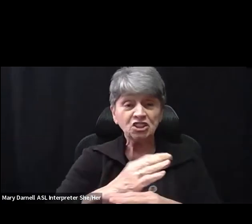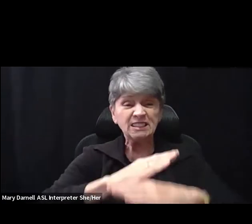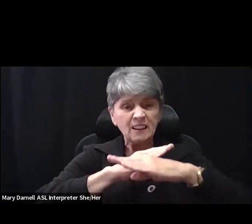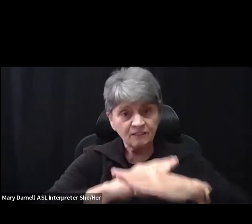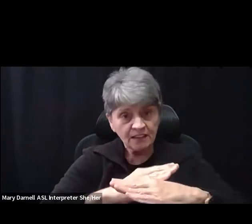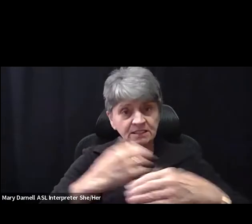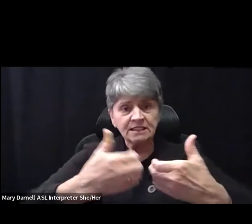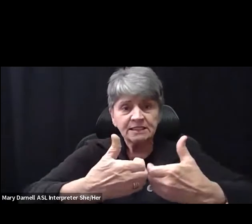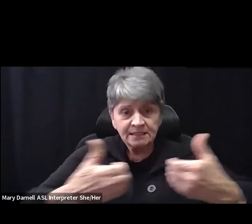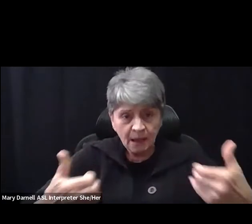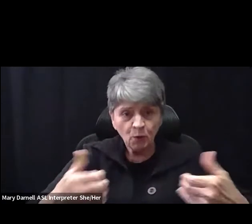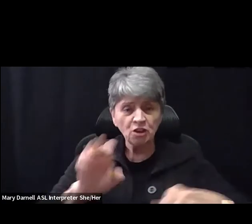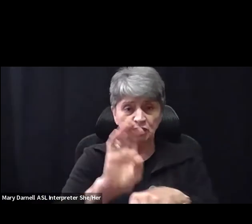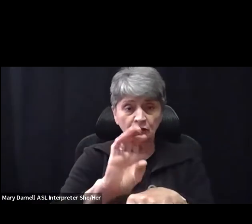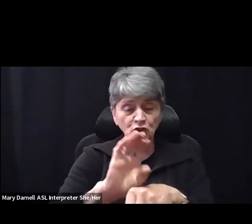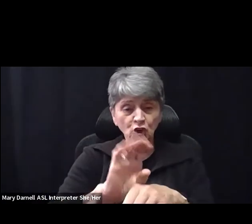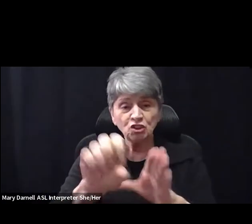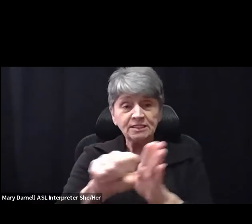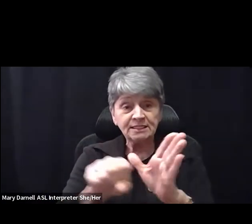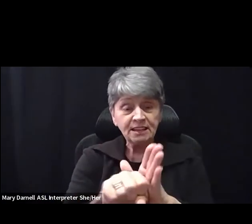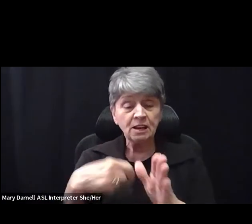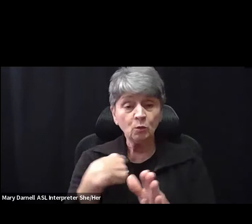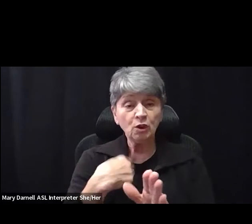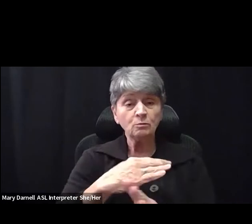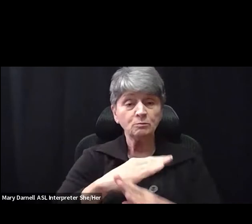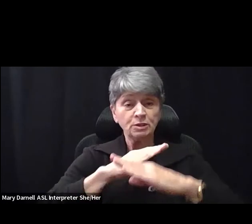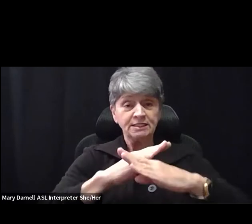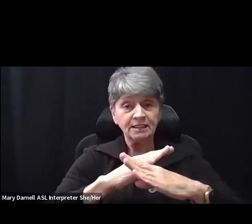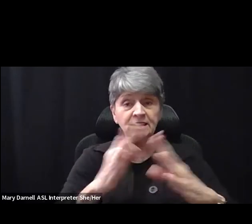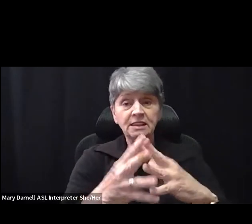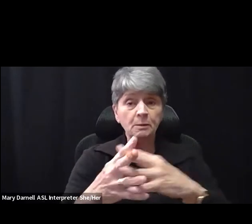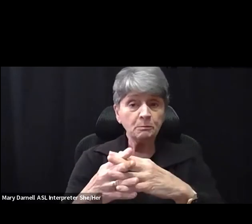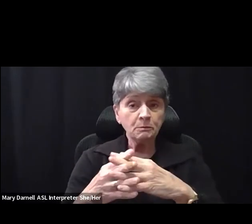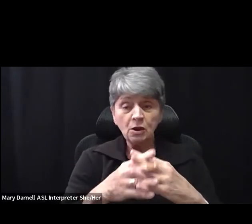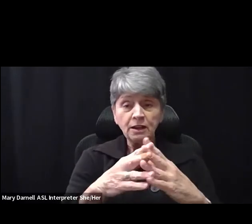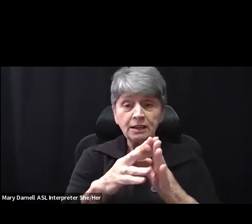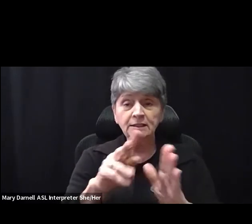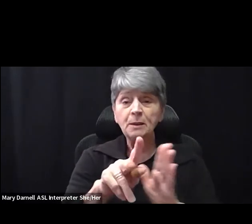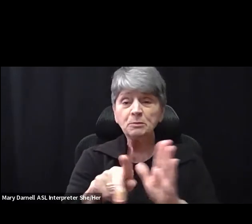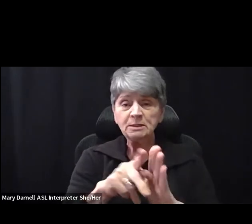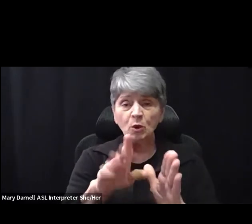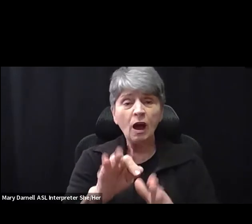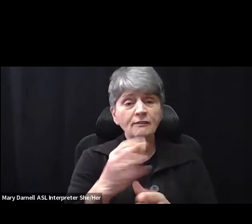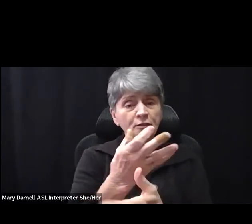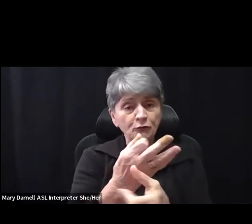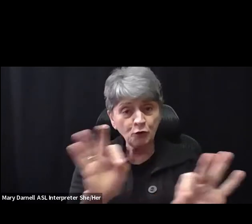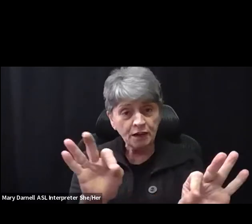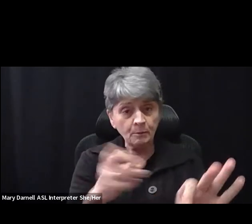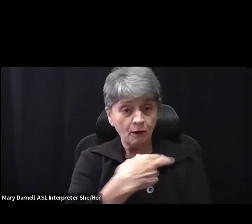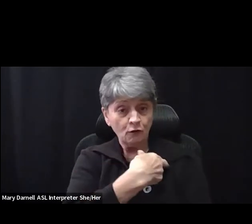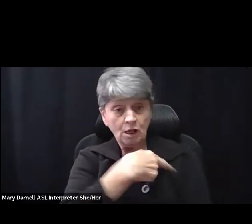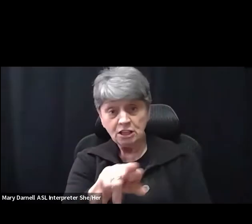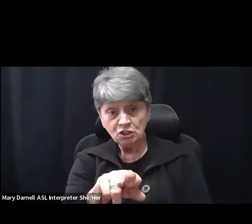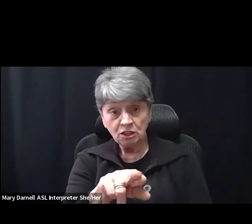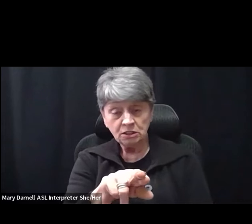state. We are the shield protecting the foundational American principle of freedom of religion, including the right to believe or not